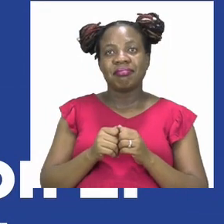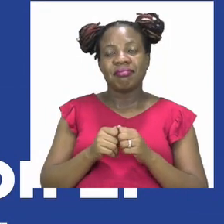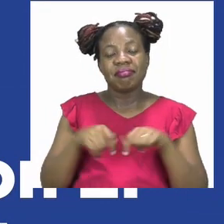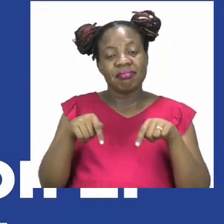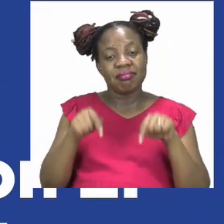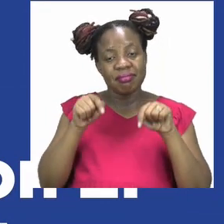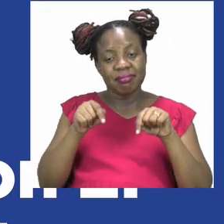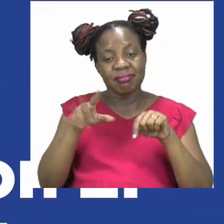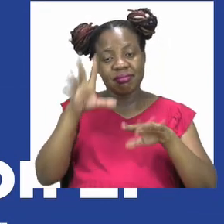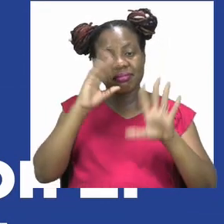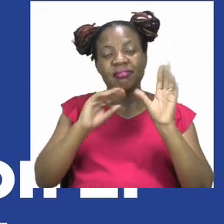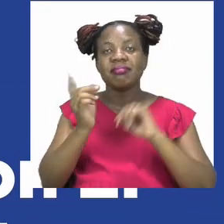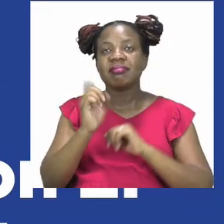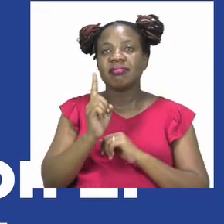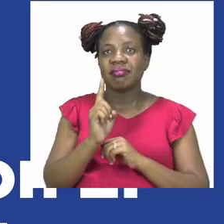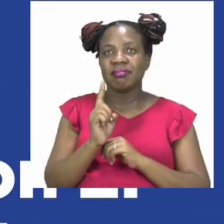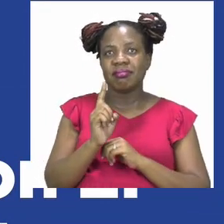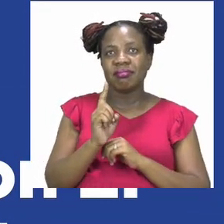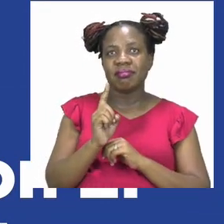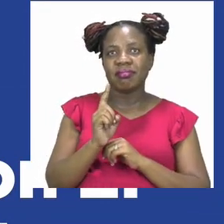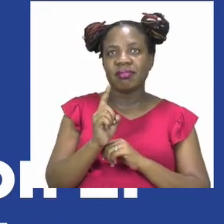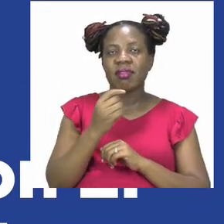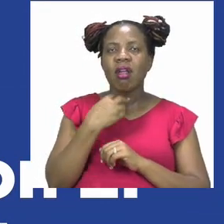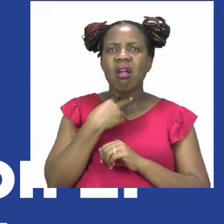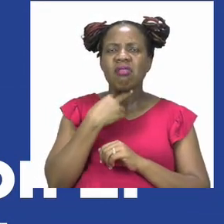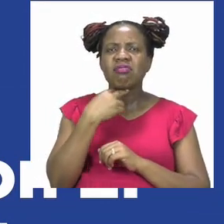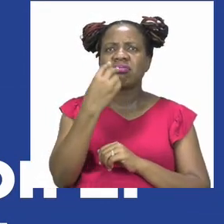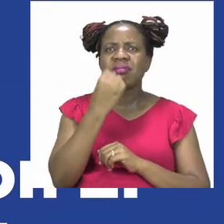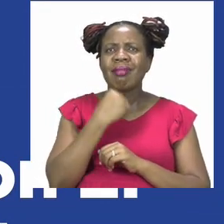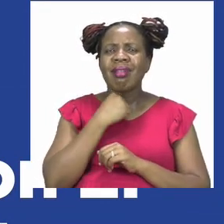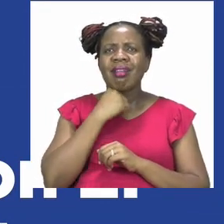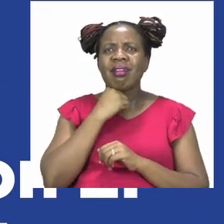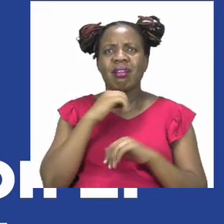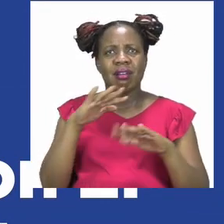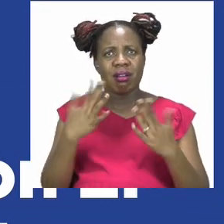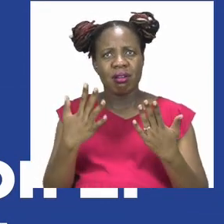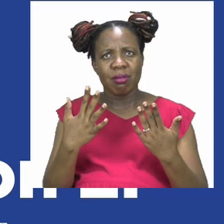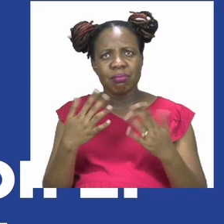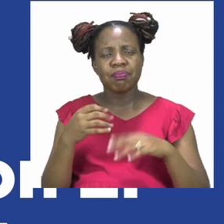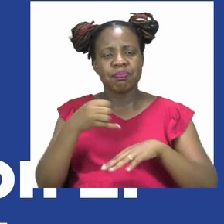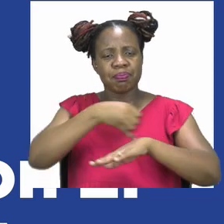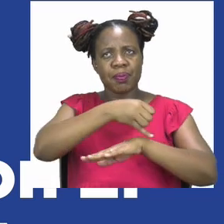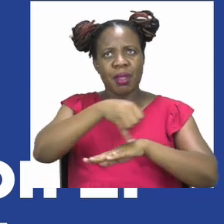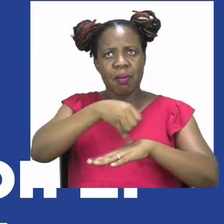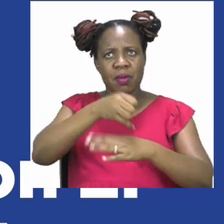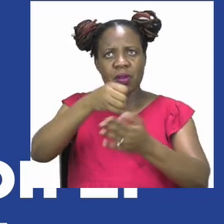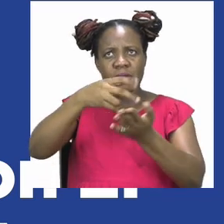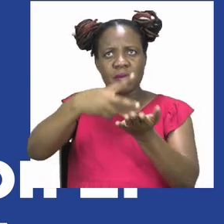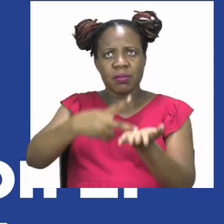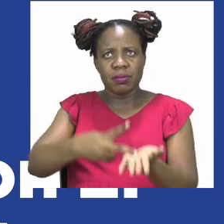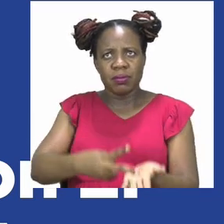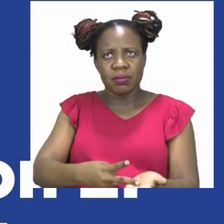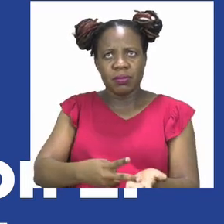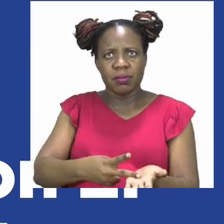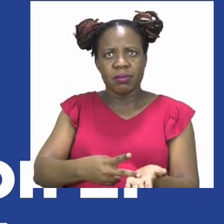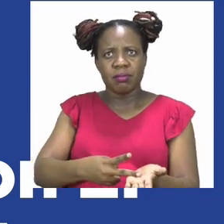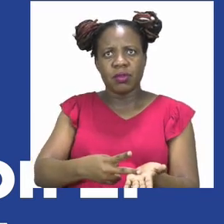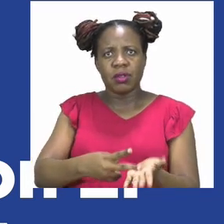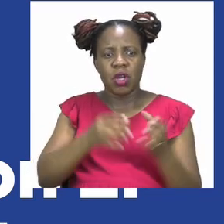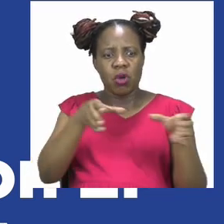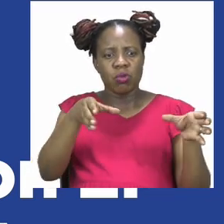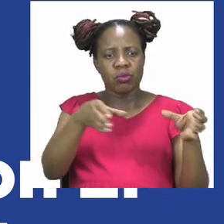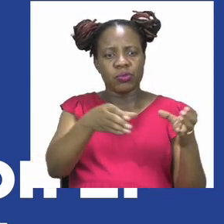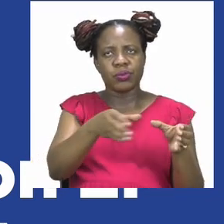learn today. Today's lesson will have phonics, place value and